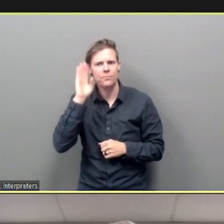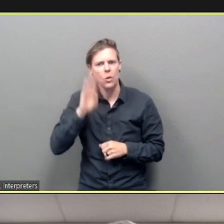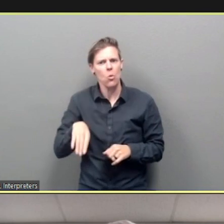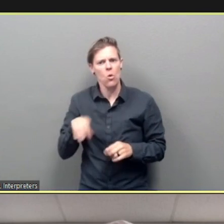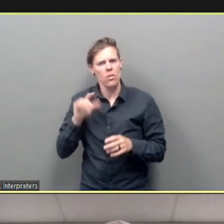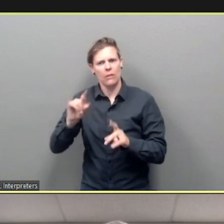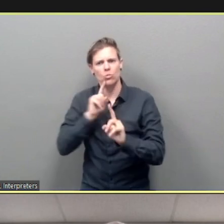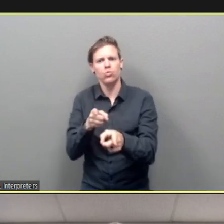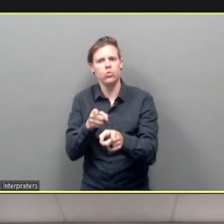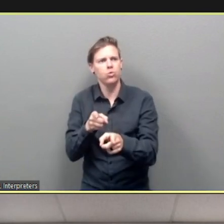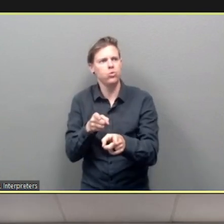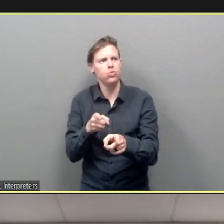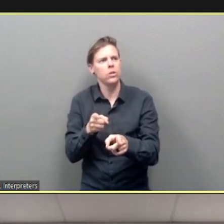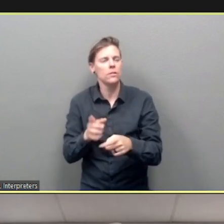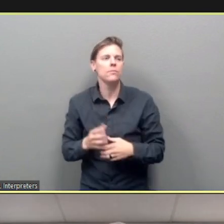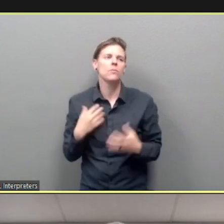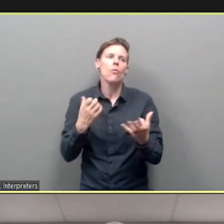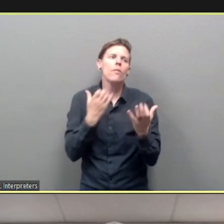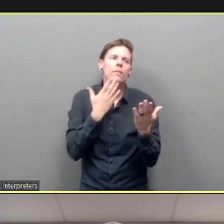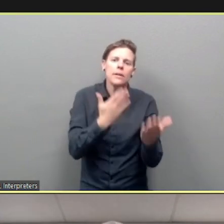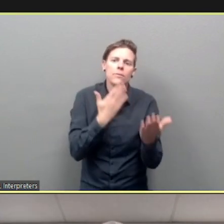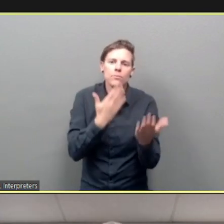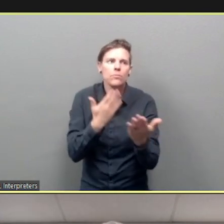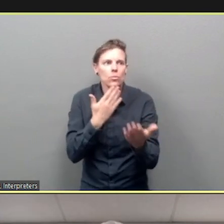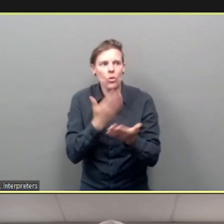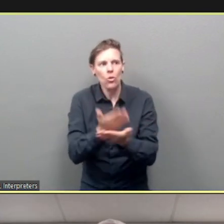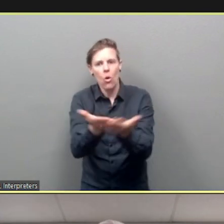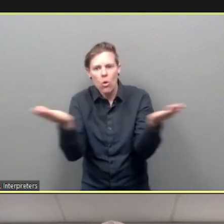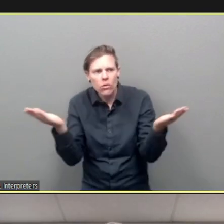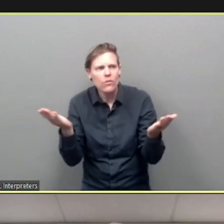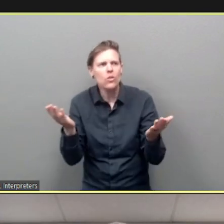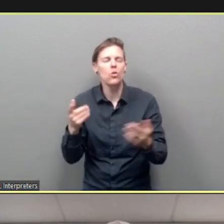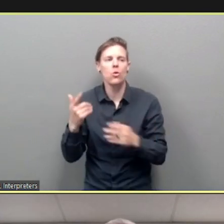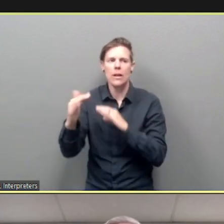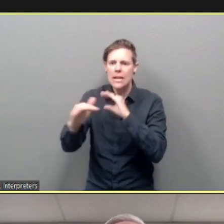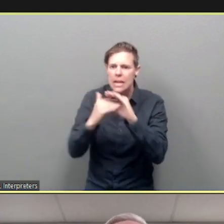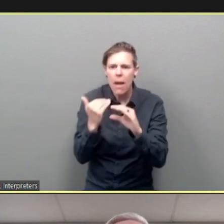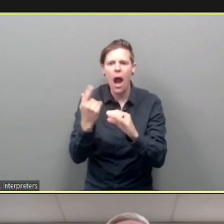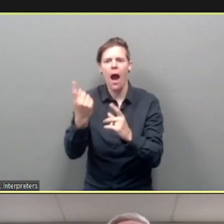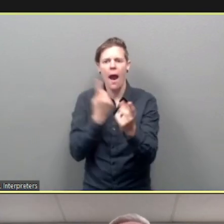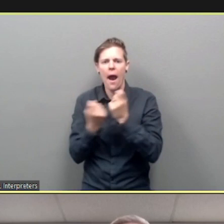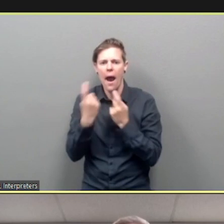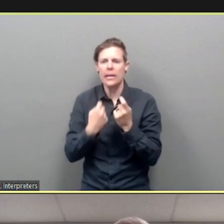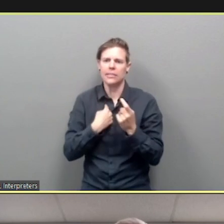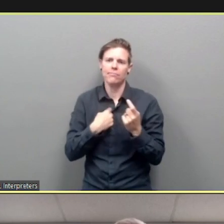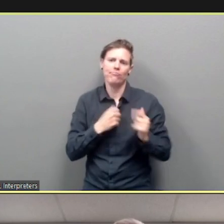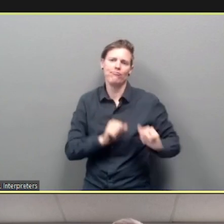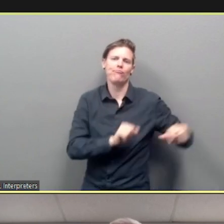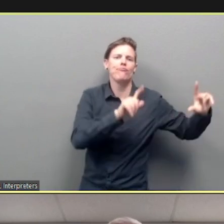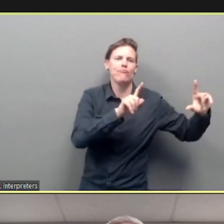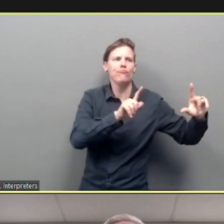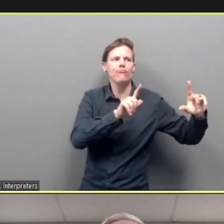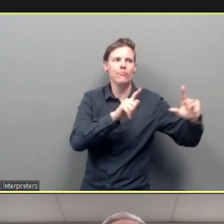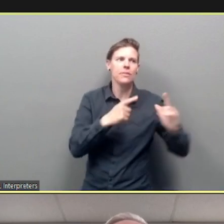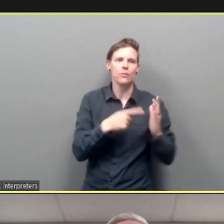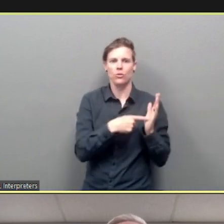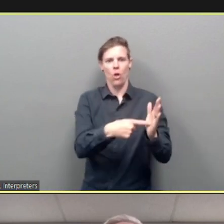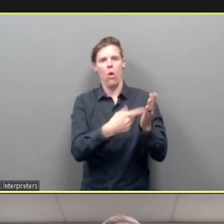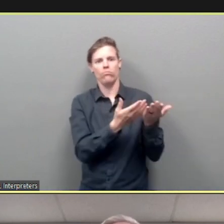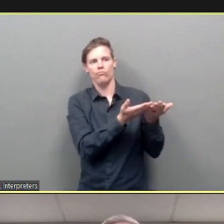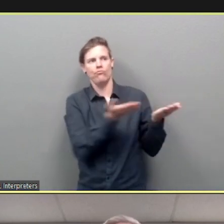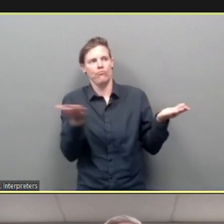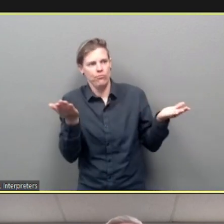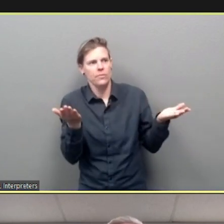anyway, thanks to all of you who have emailed me picking one of these as and citing it as proof that masks